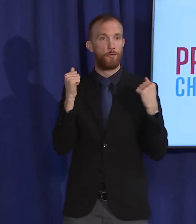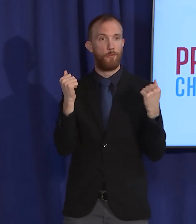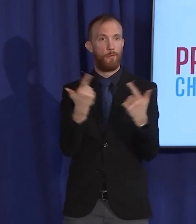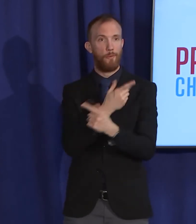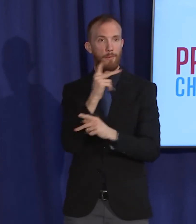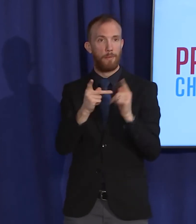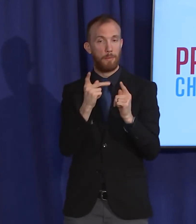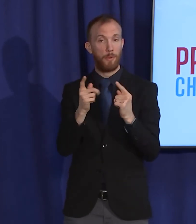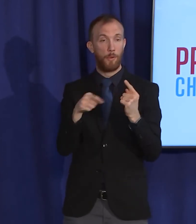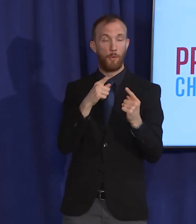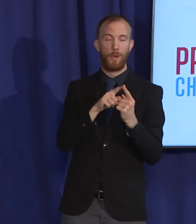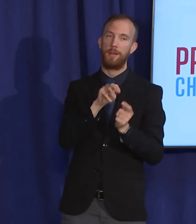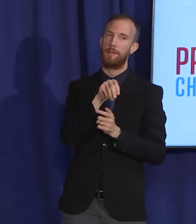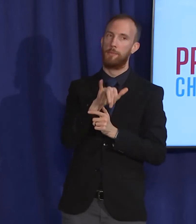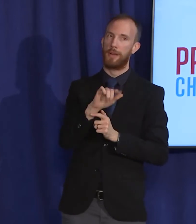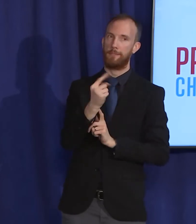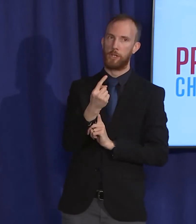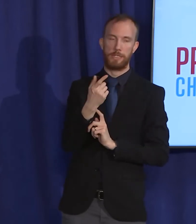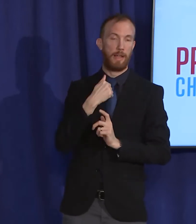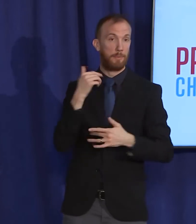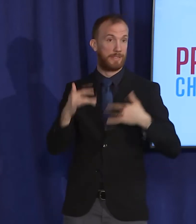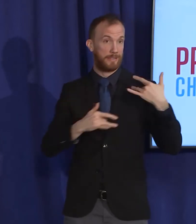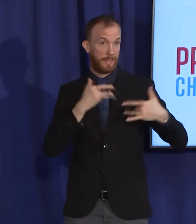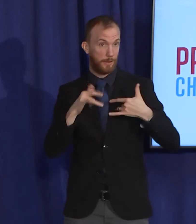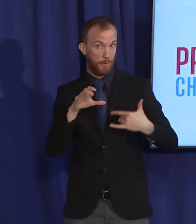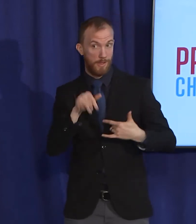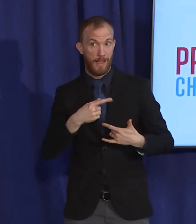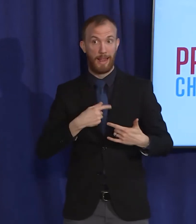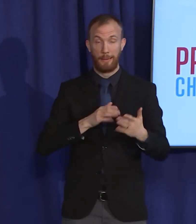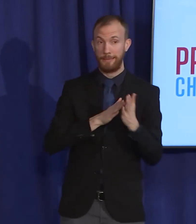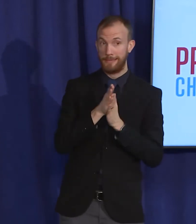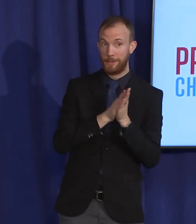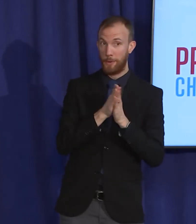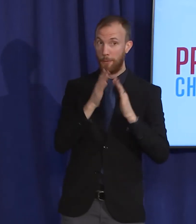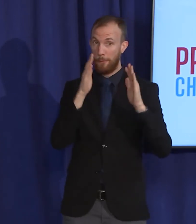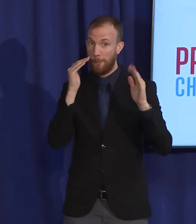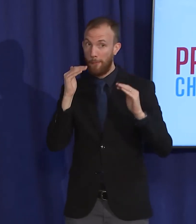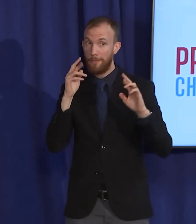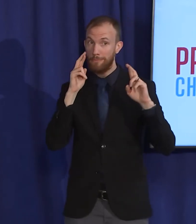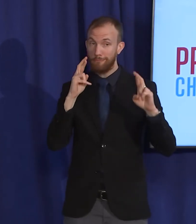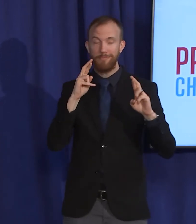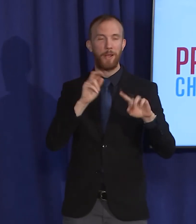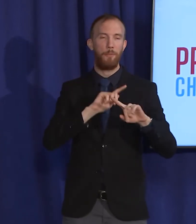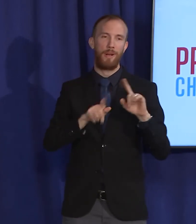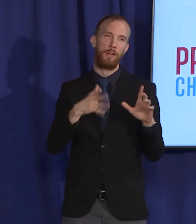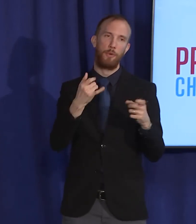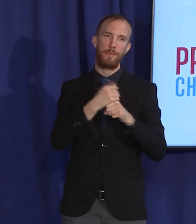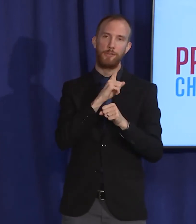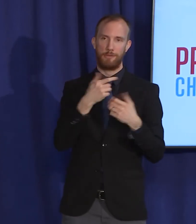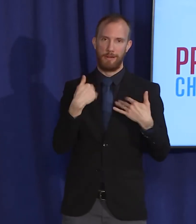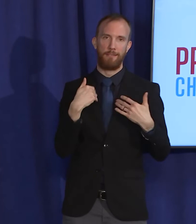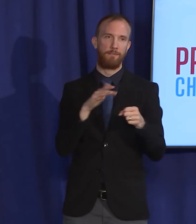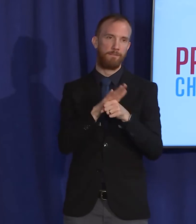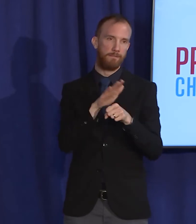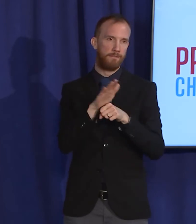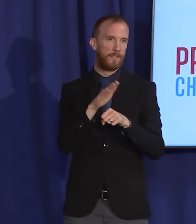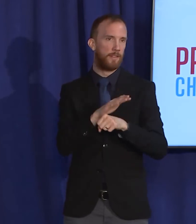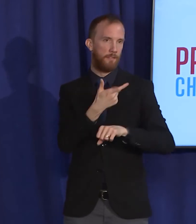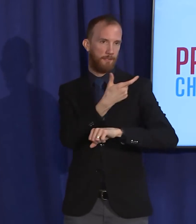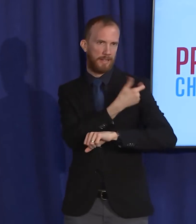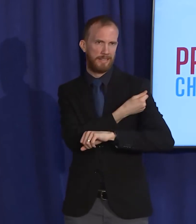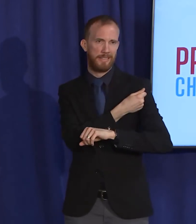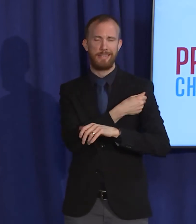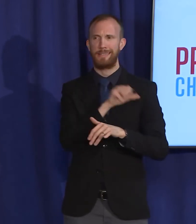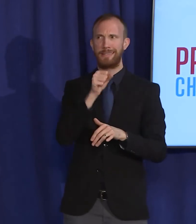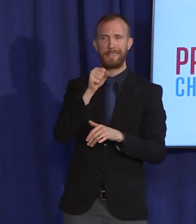that. I anticipate that we would be able to do that, but I want to make sure that we see the vaccine supply. And certainly, they seem very